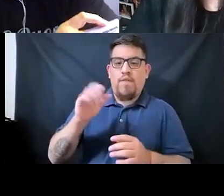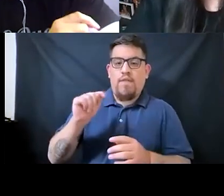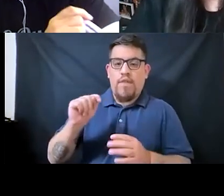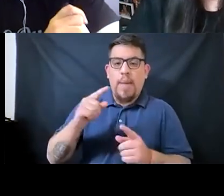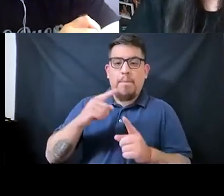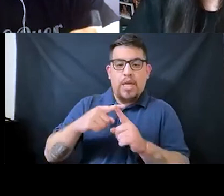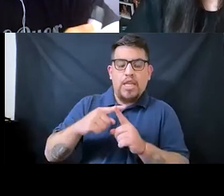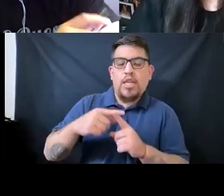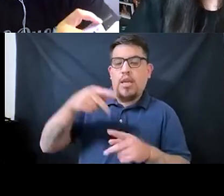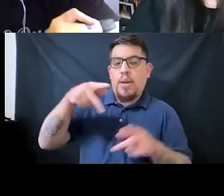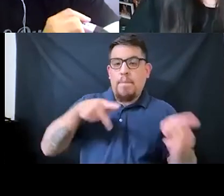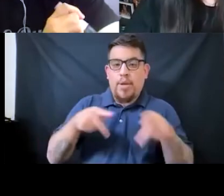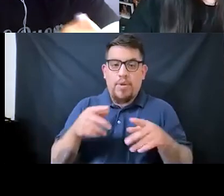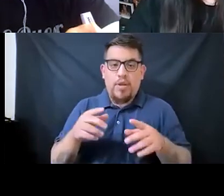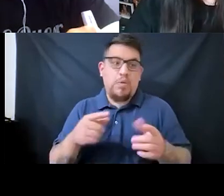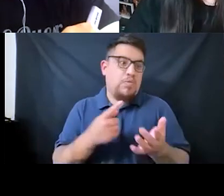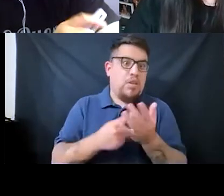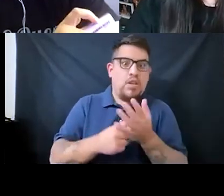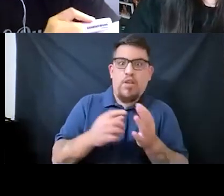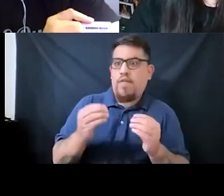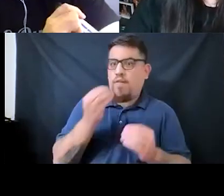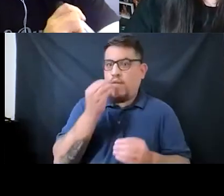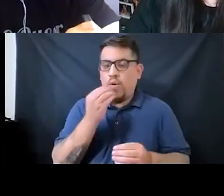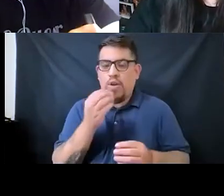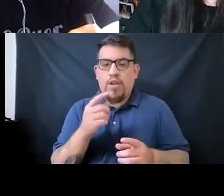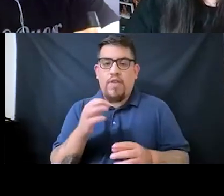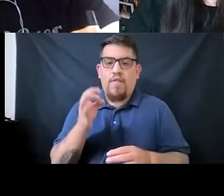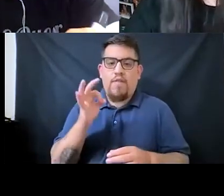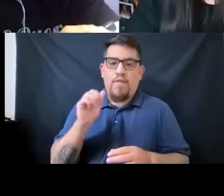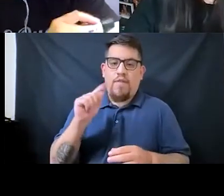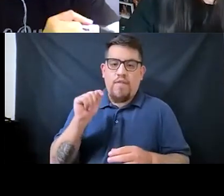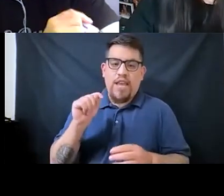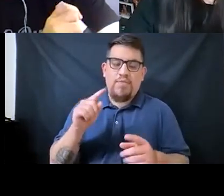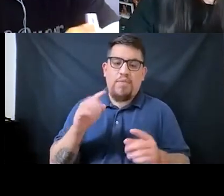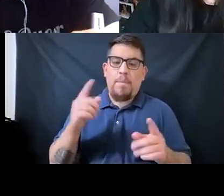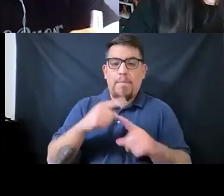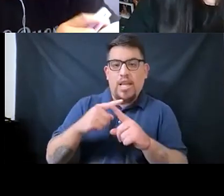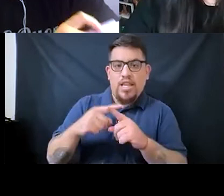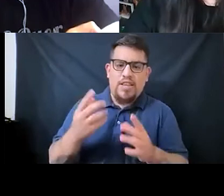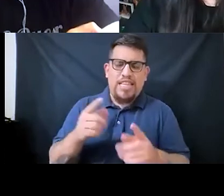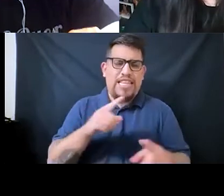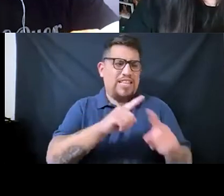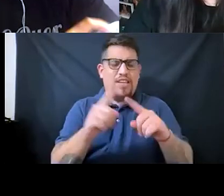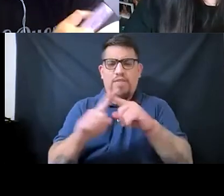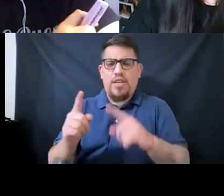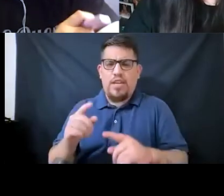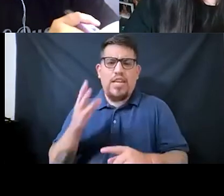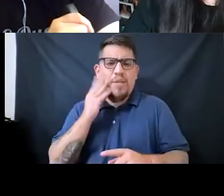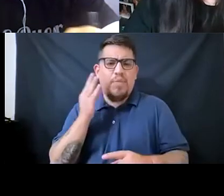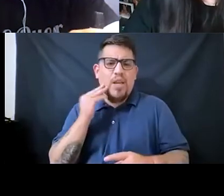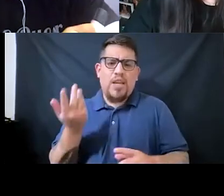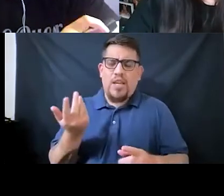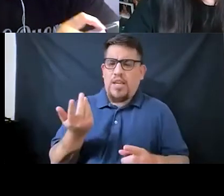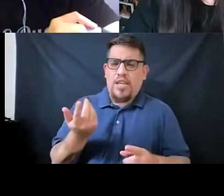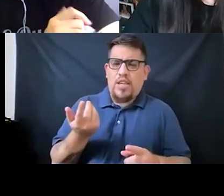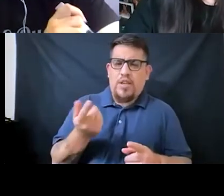talking about food with other fat people who are fat positive is a totally different experience than fat people talking about food with people of any